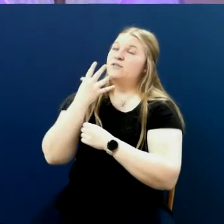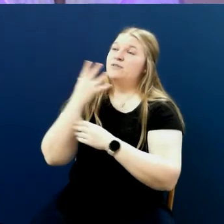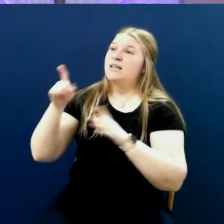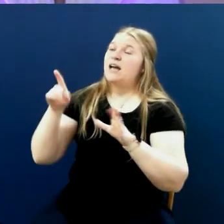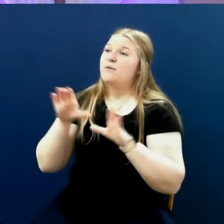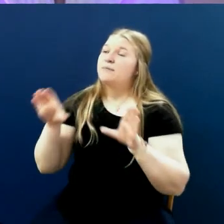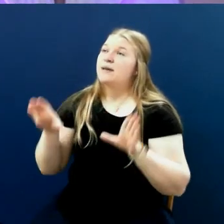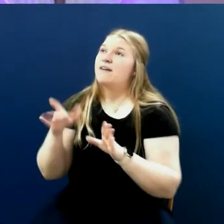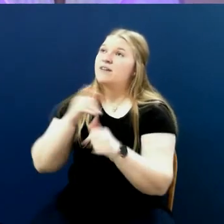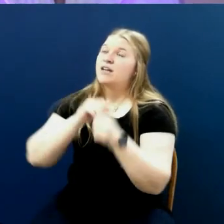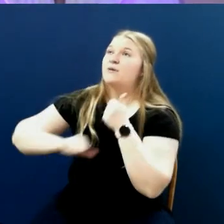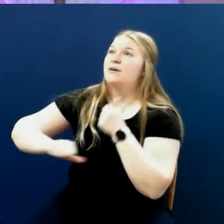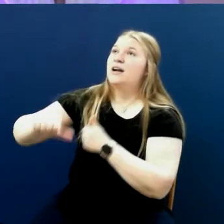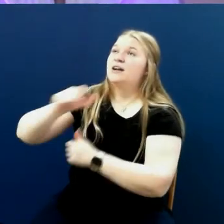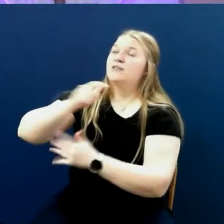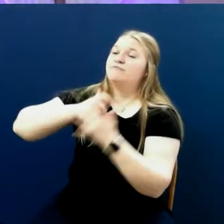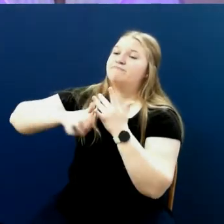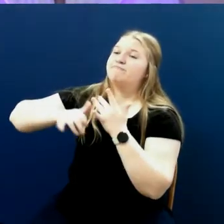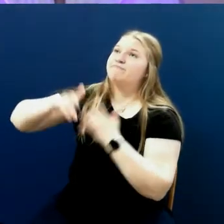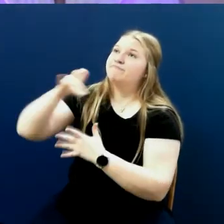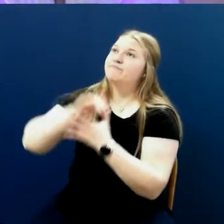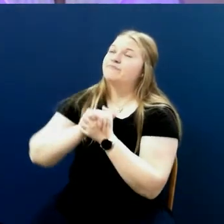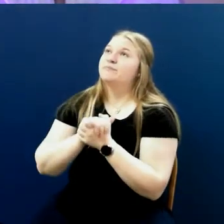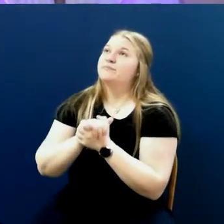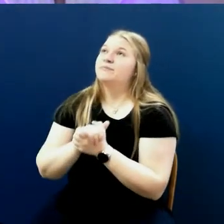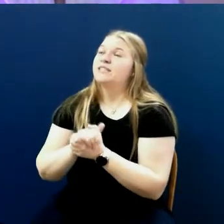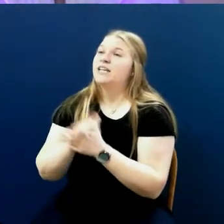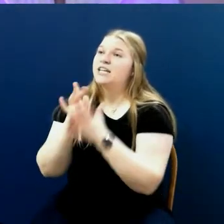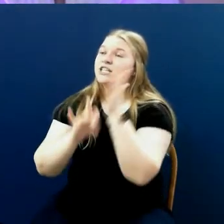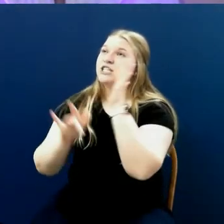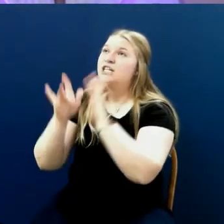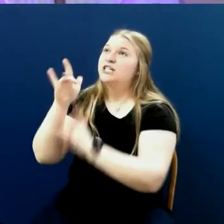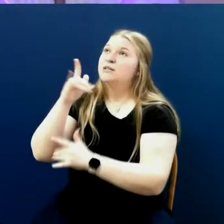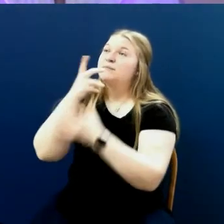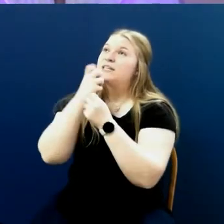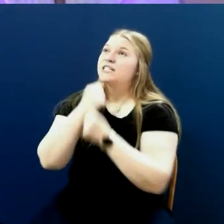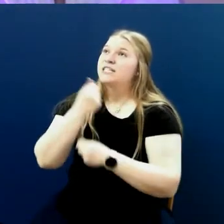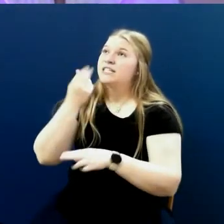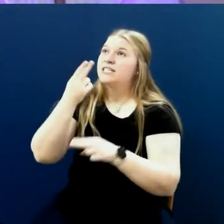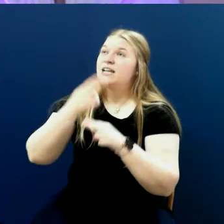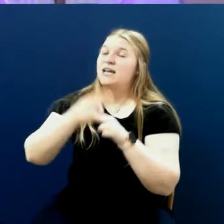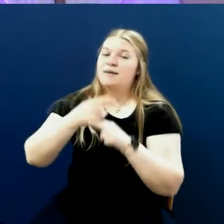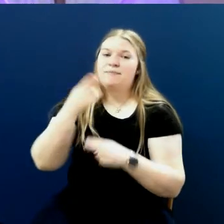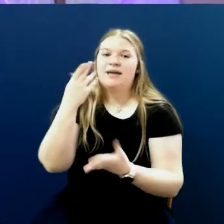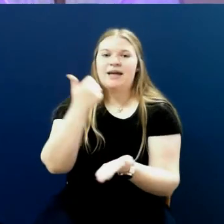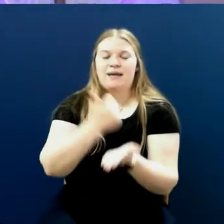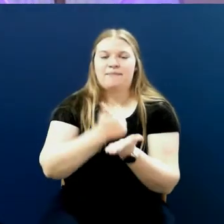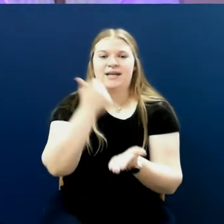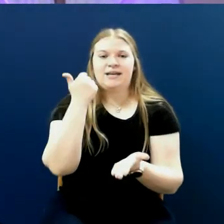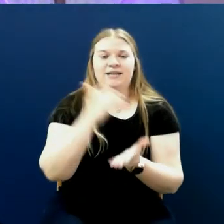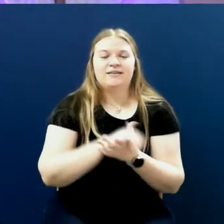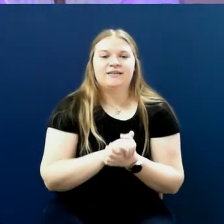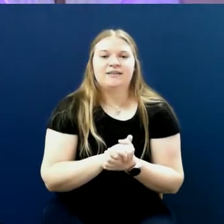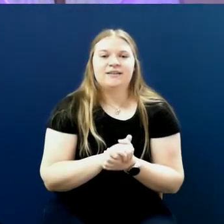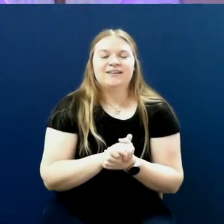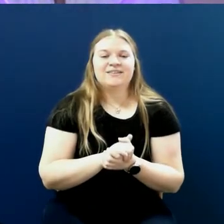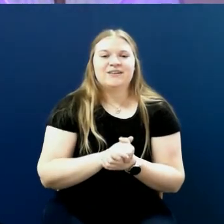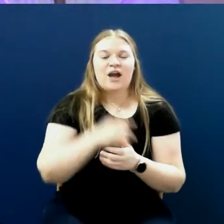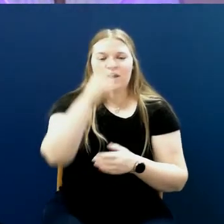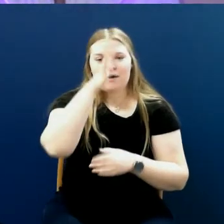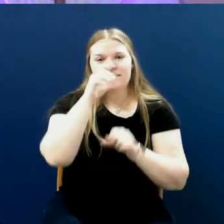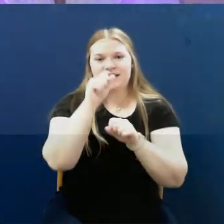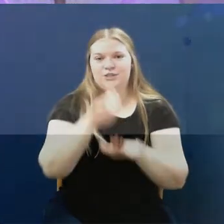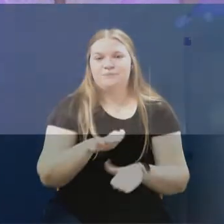behave and interact with one another. In Jesus' precious name, amen. God bless you.